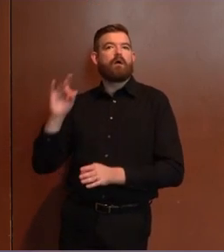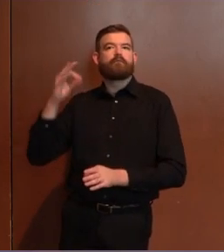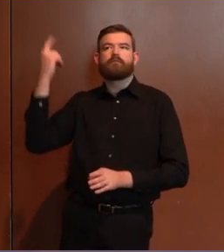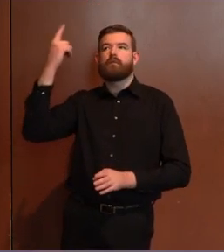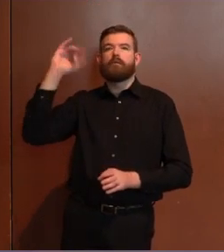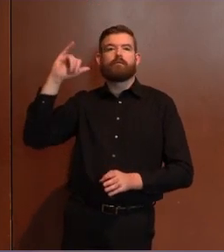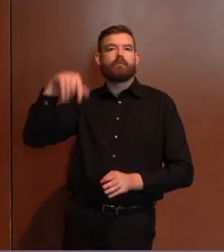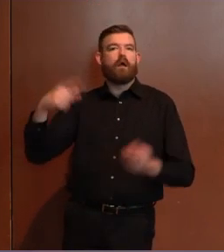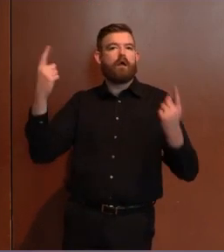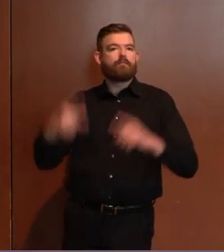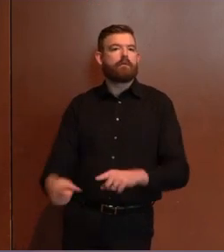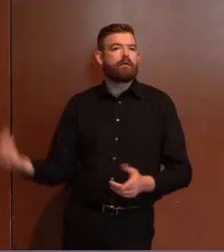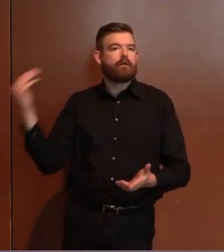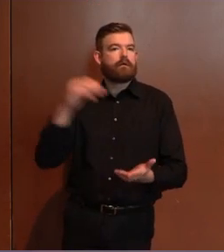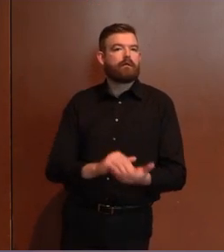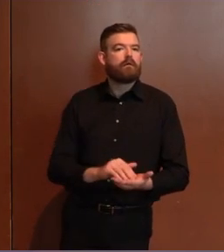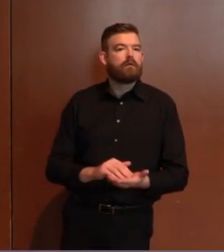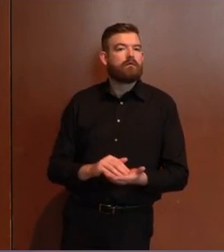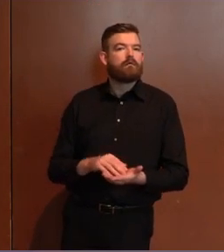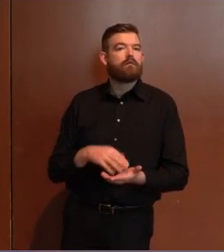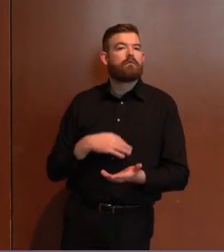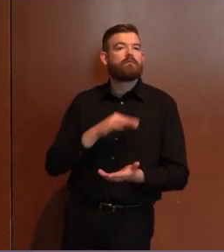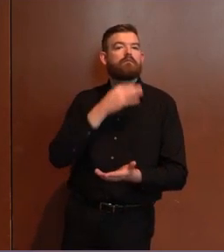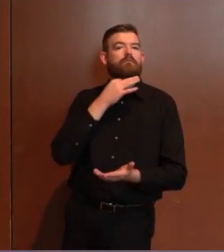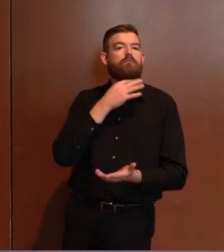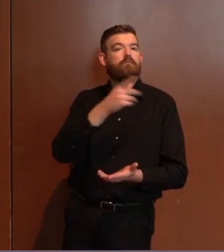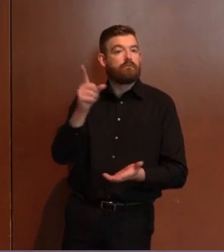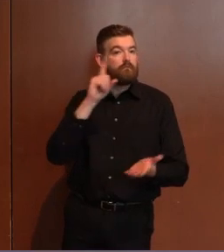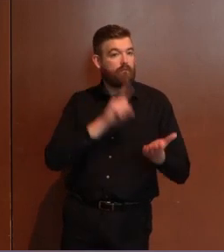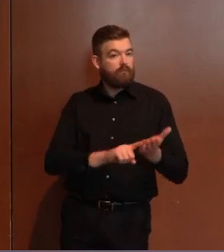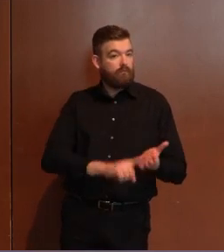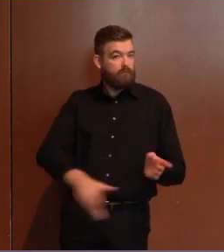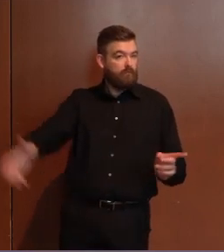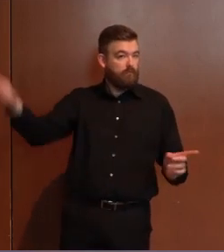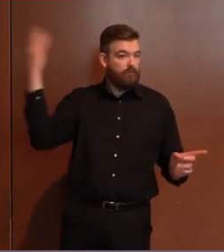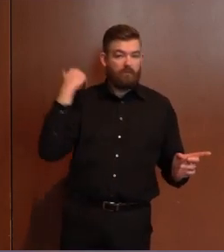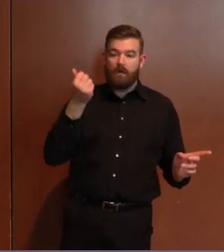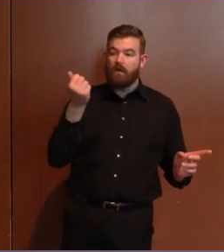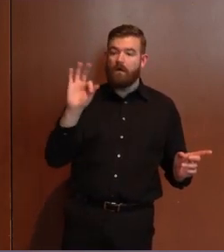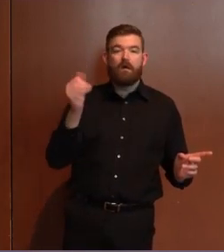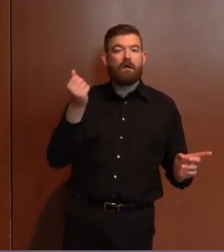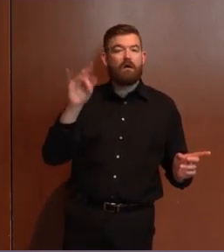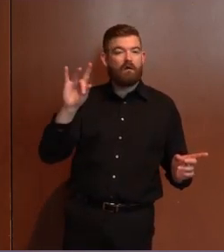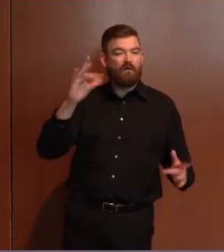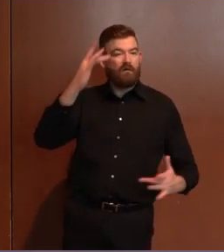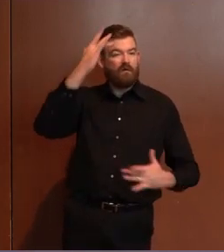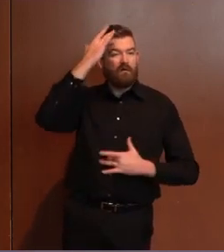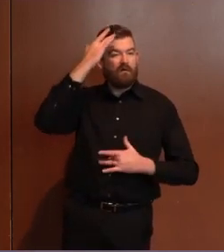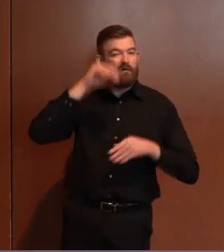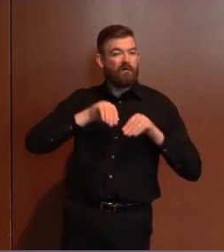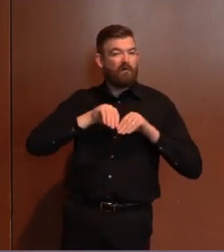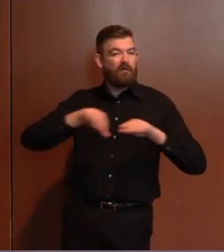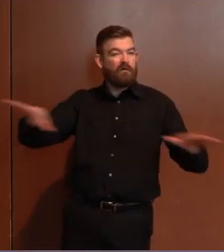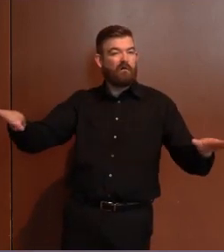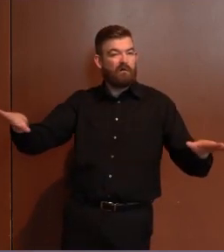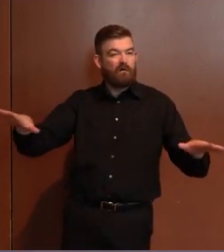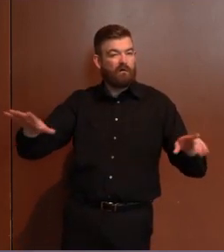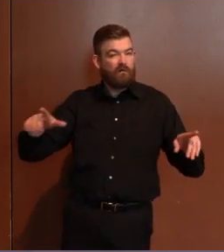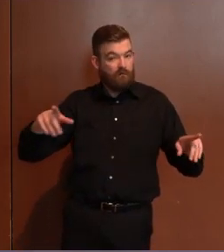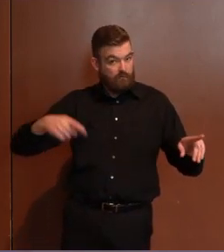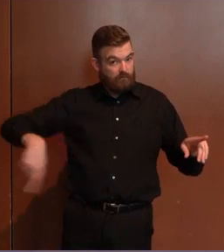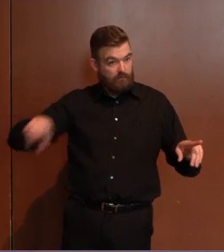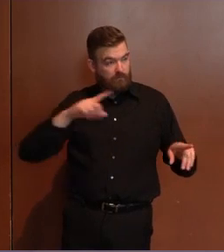but I'm curious if anybody's looked into the 1918 pandemic and what lessons New Jersey can take from that. And finally, I want